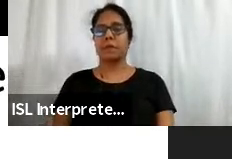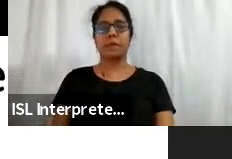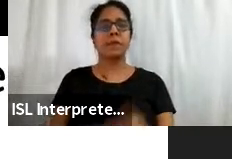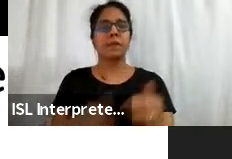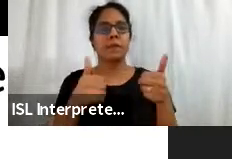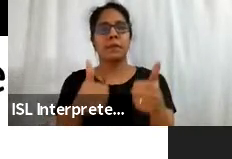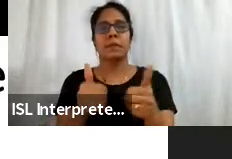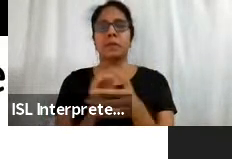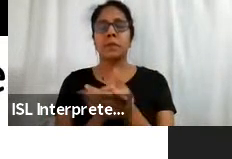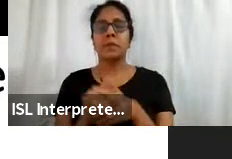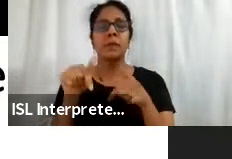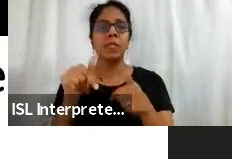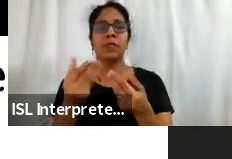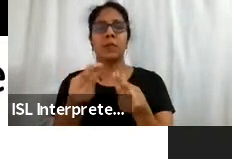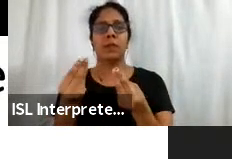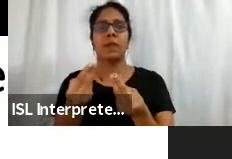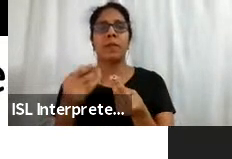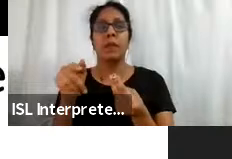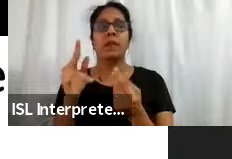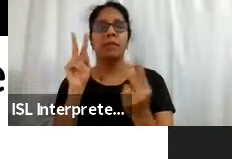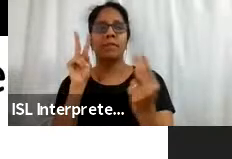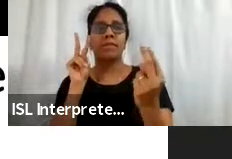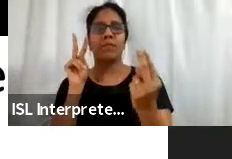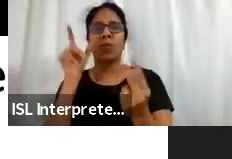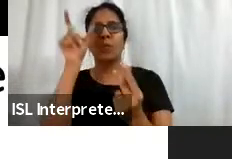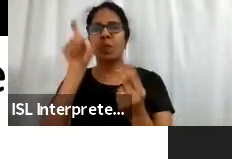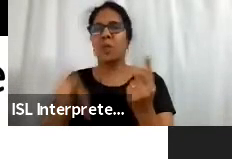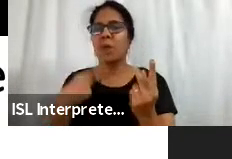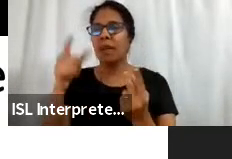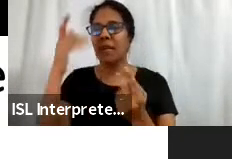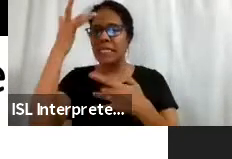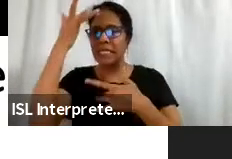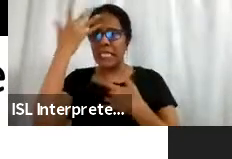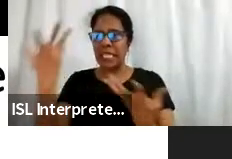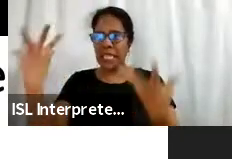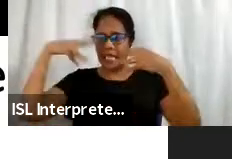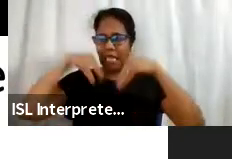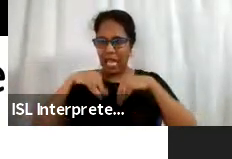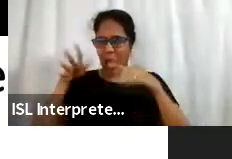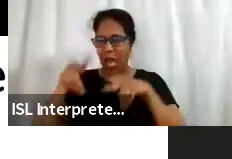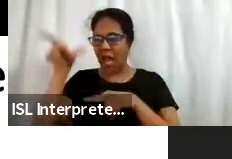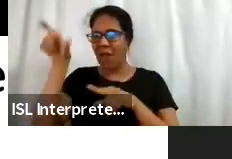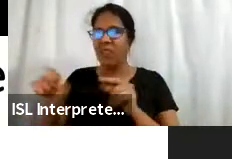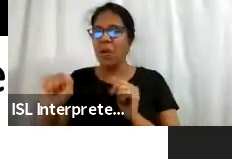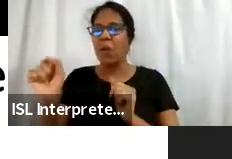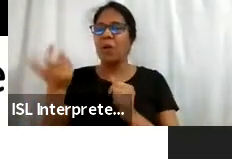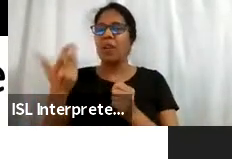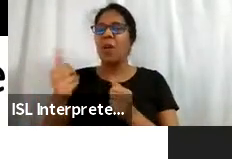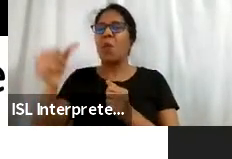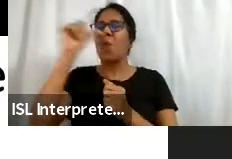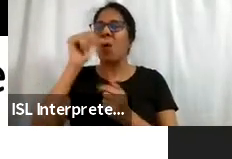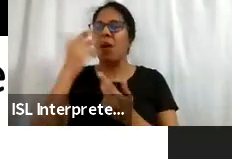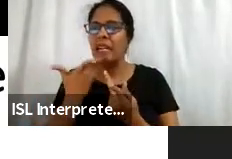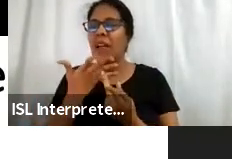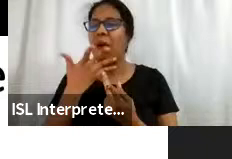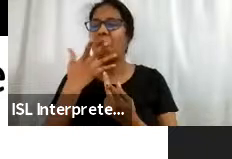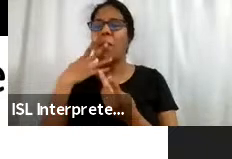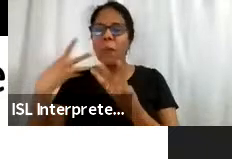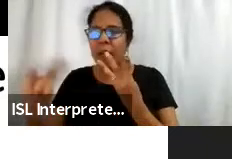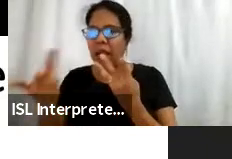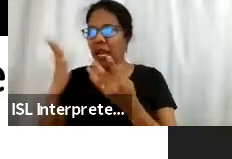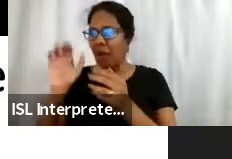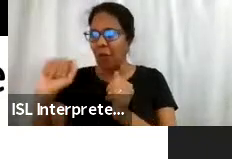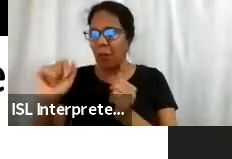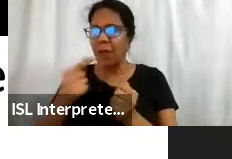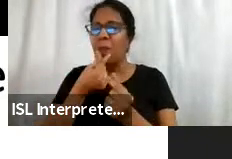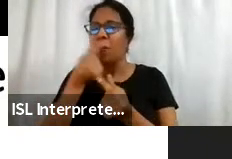So avoid direct contact with body fluids of the patient. They are very infectious. So avoid that.